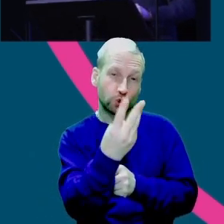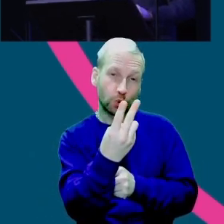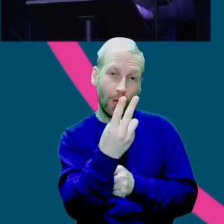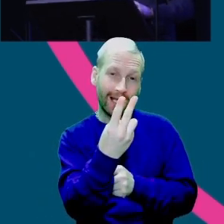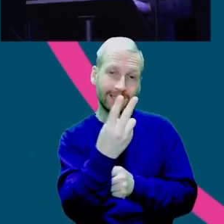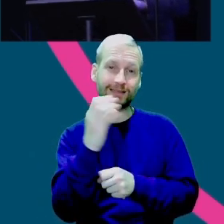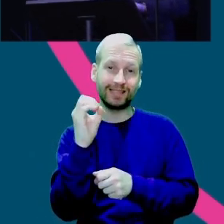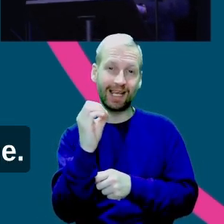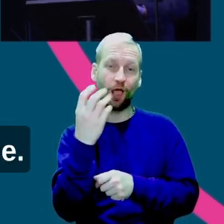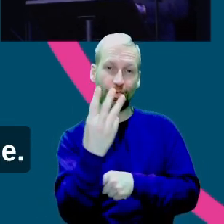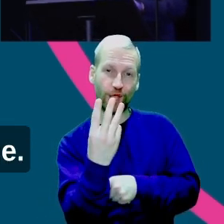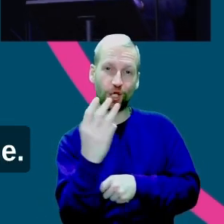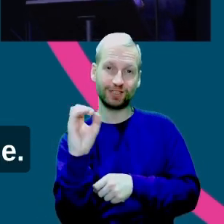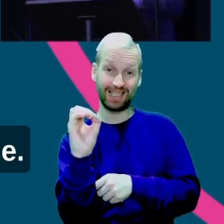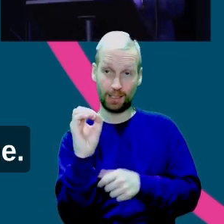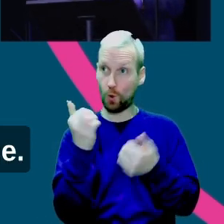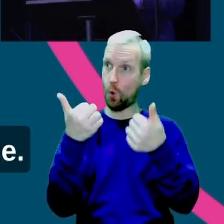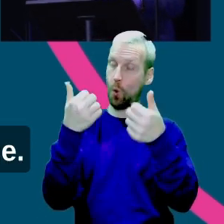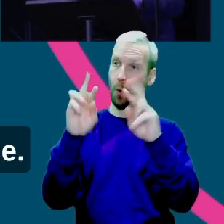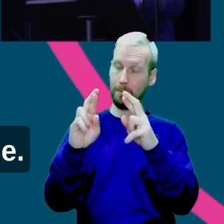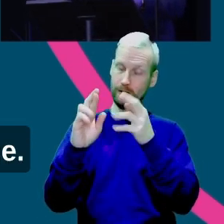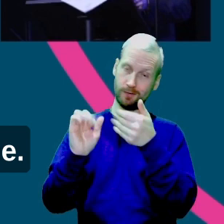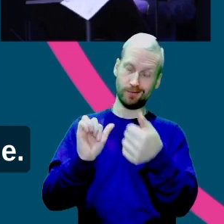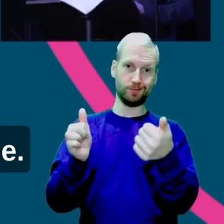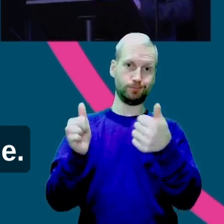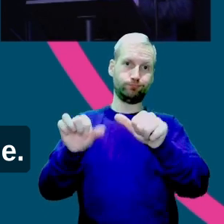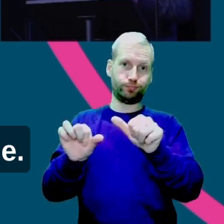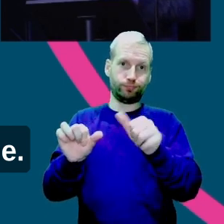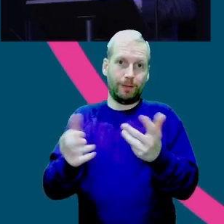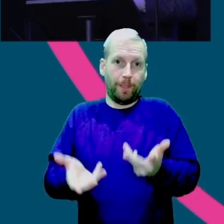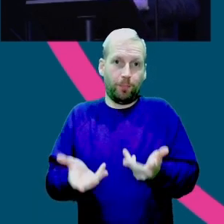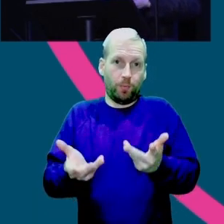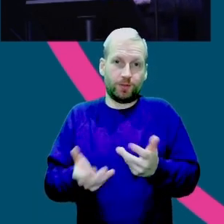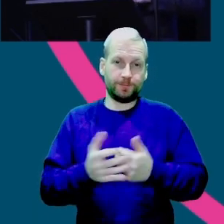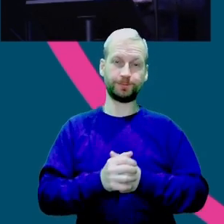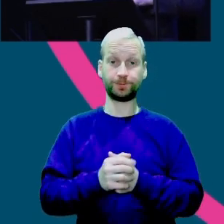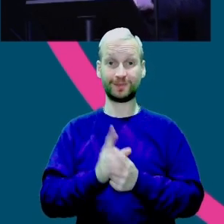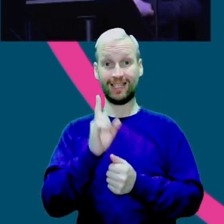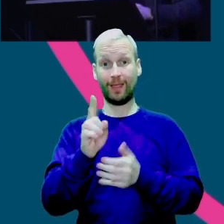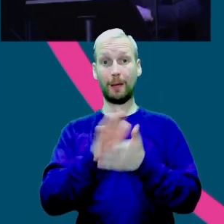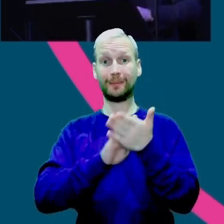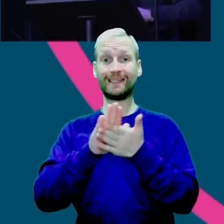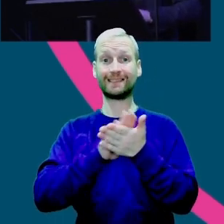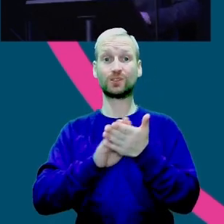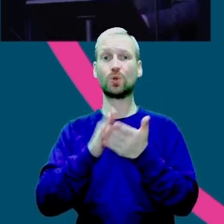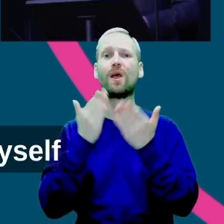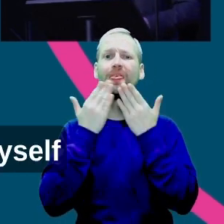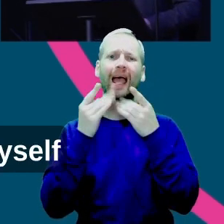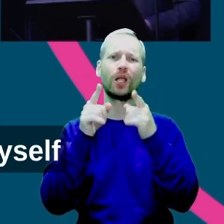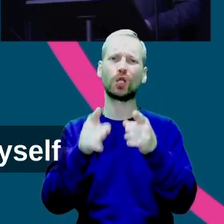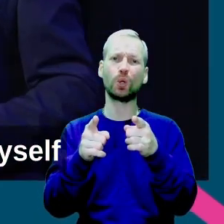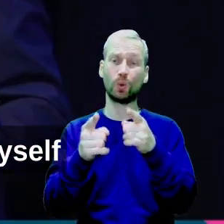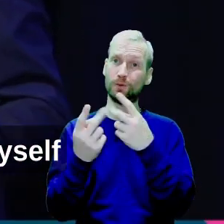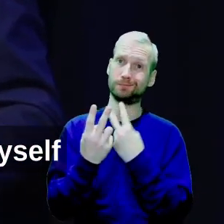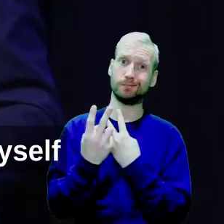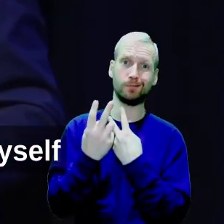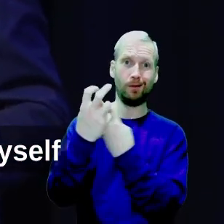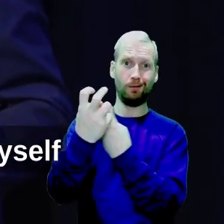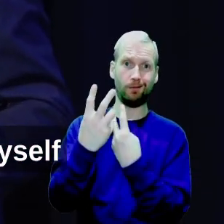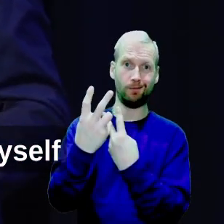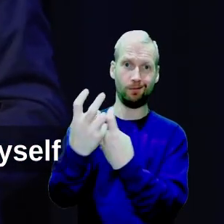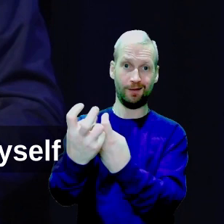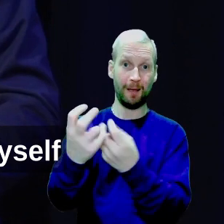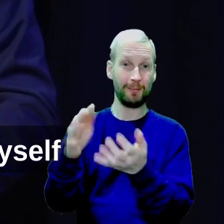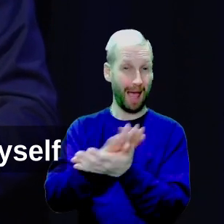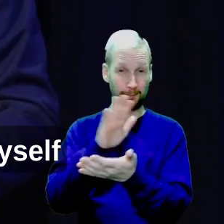gives you an indication of the timelines that we're working to at the current time. So that just leaves me to thank you for listening, and happy